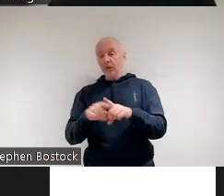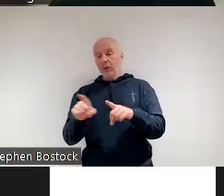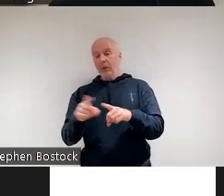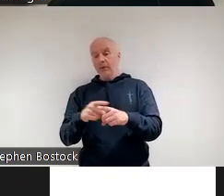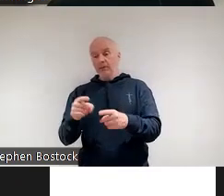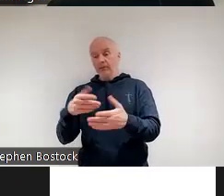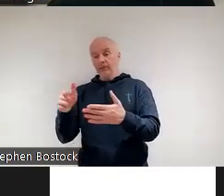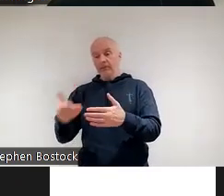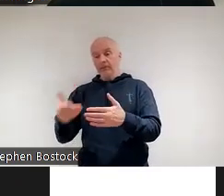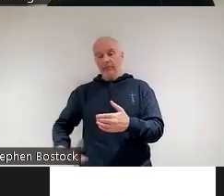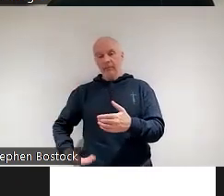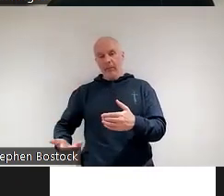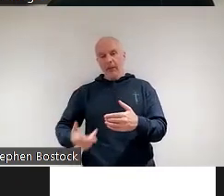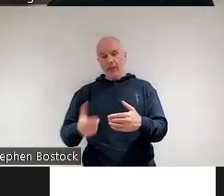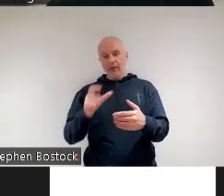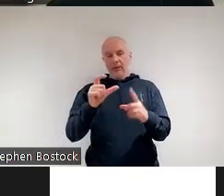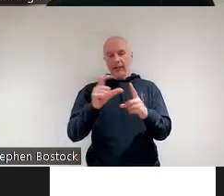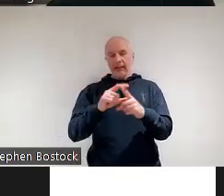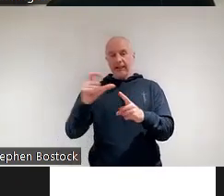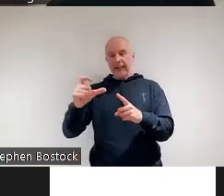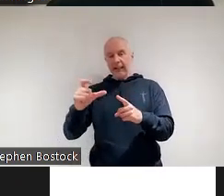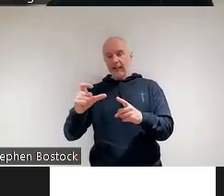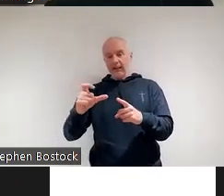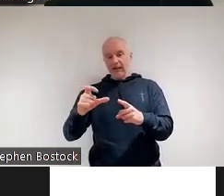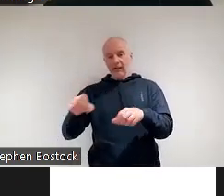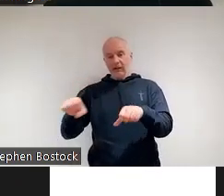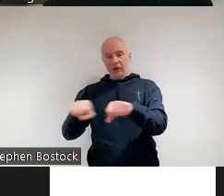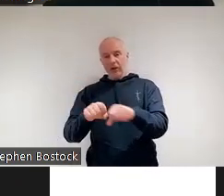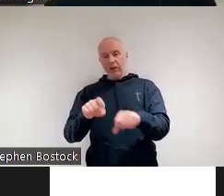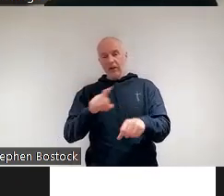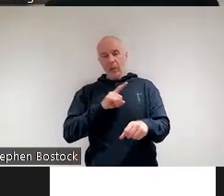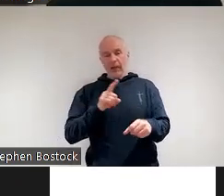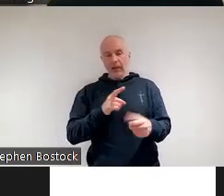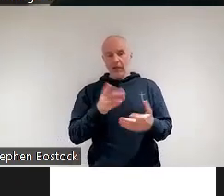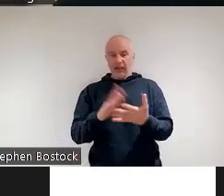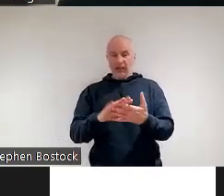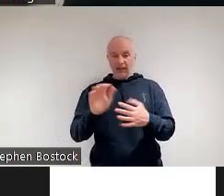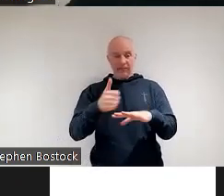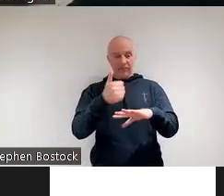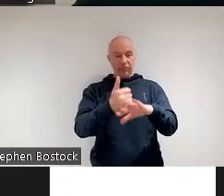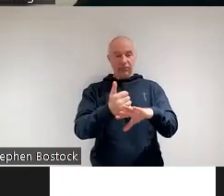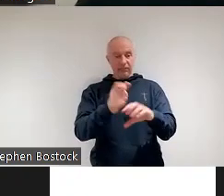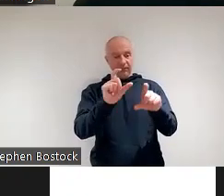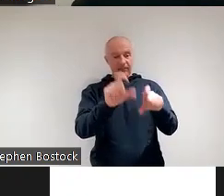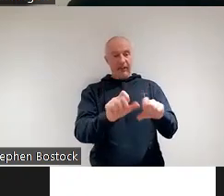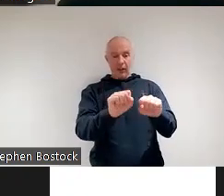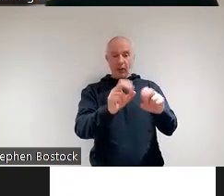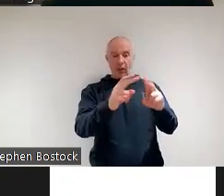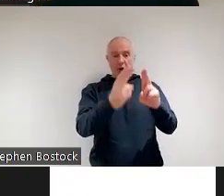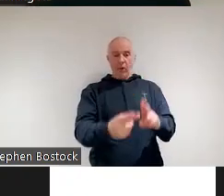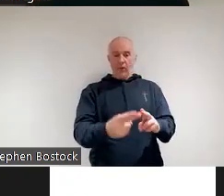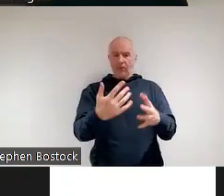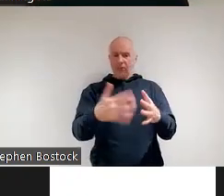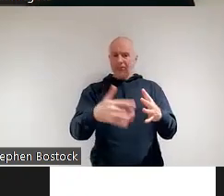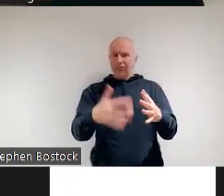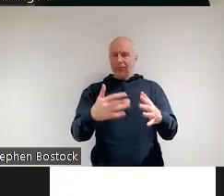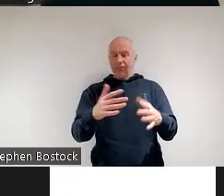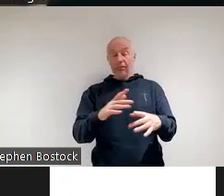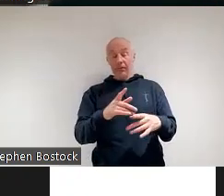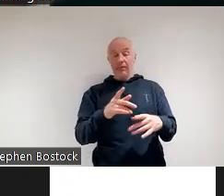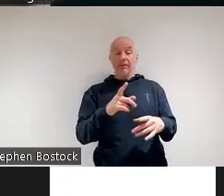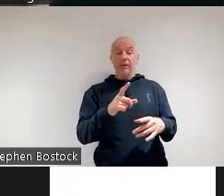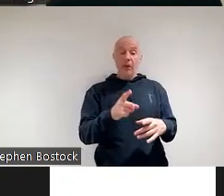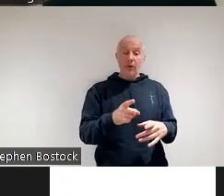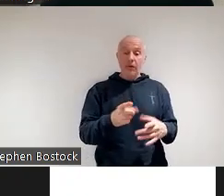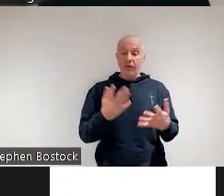purely commercial, which is DC charger, because normally people wouldn't install a very expensive DC charger at your home. And if you want to do that, you wouldn't